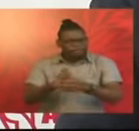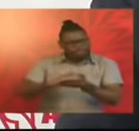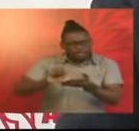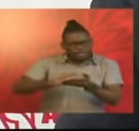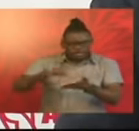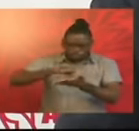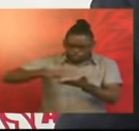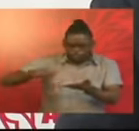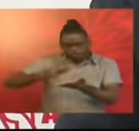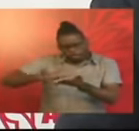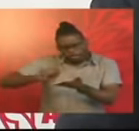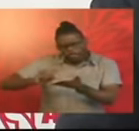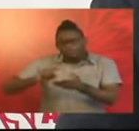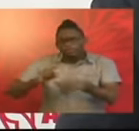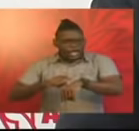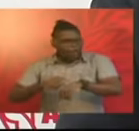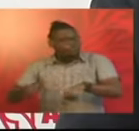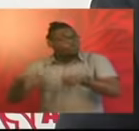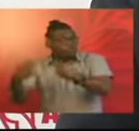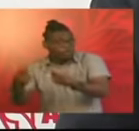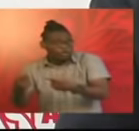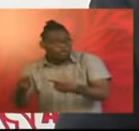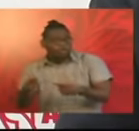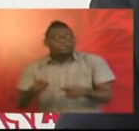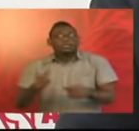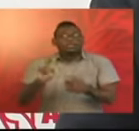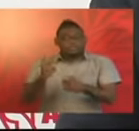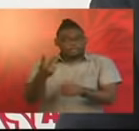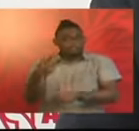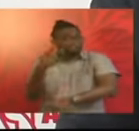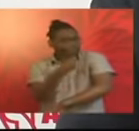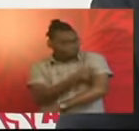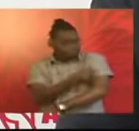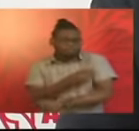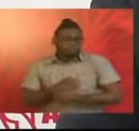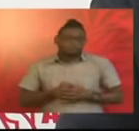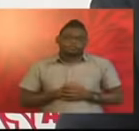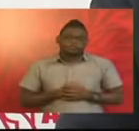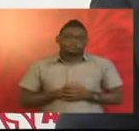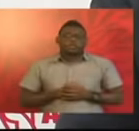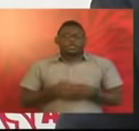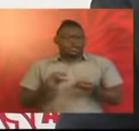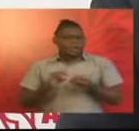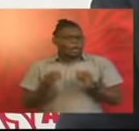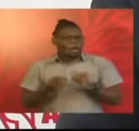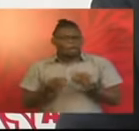vaccination doses that we've distributed to date are